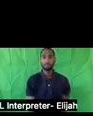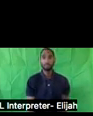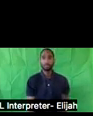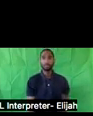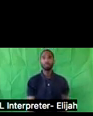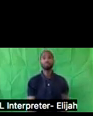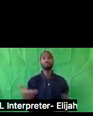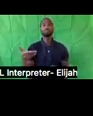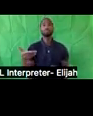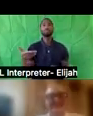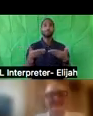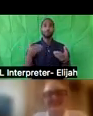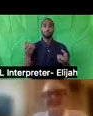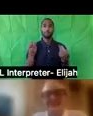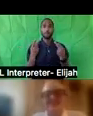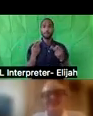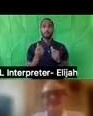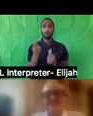Welcome back, everyone.